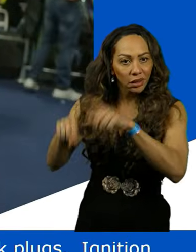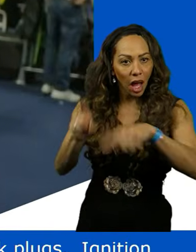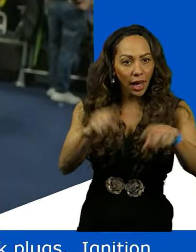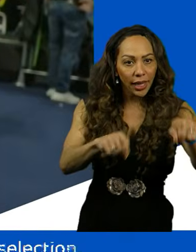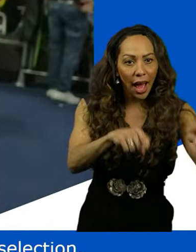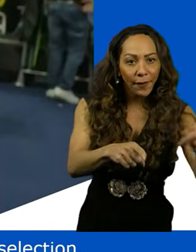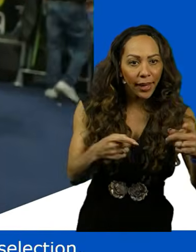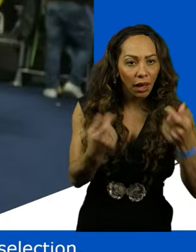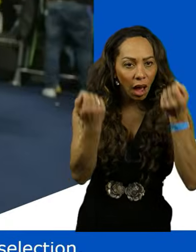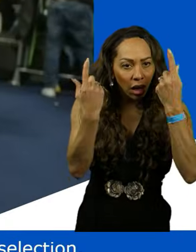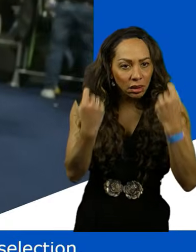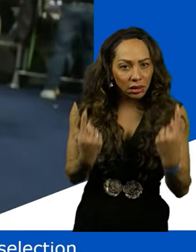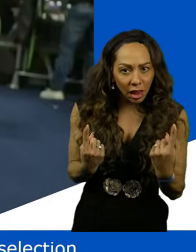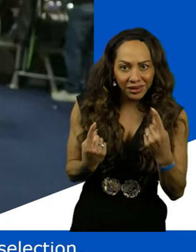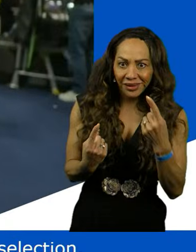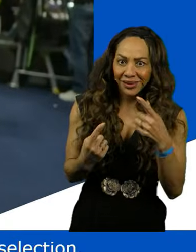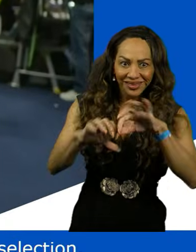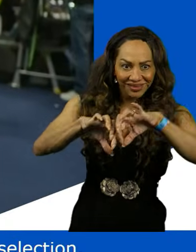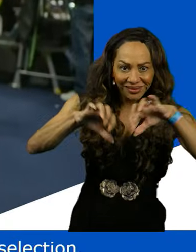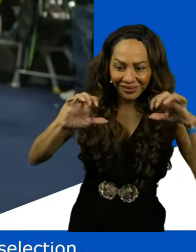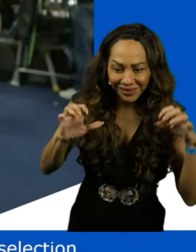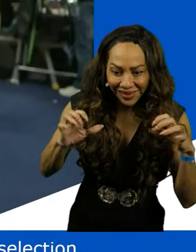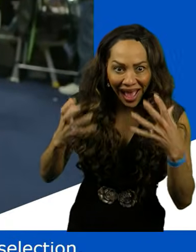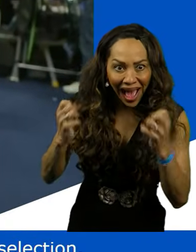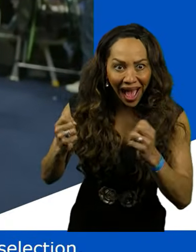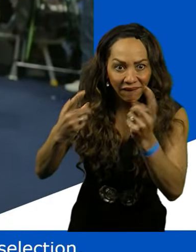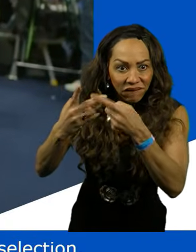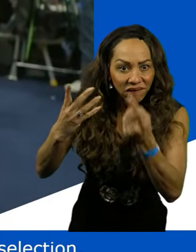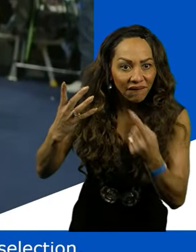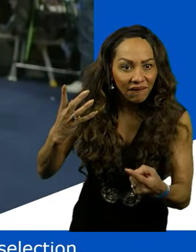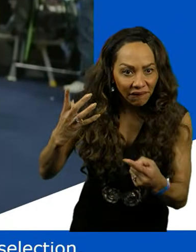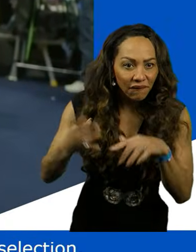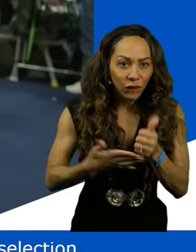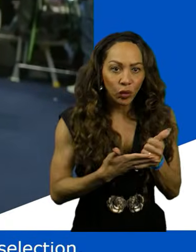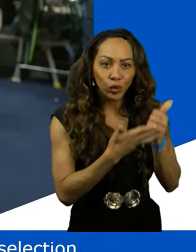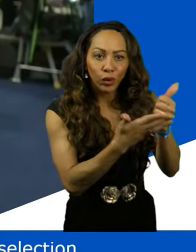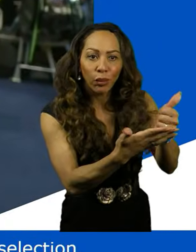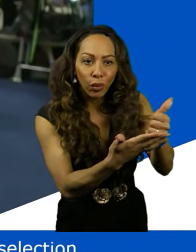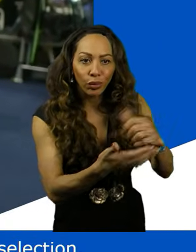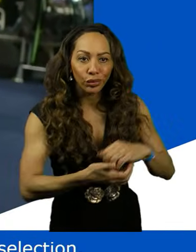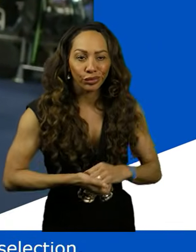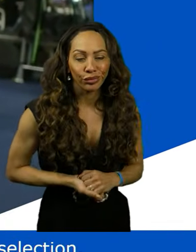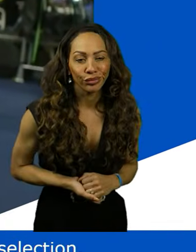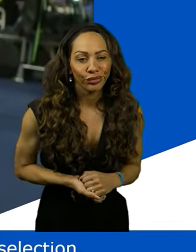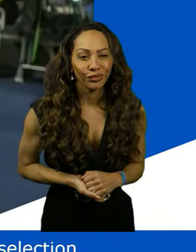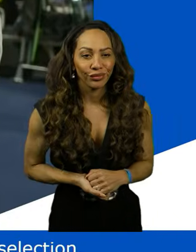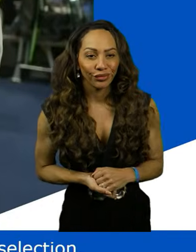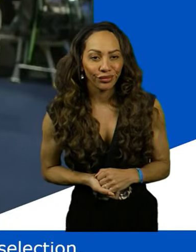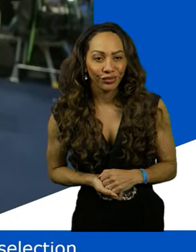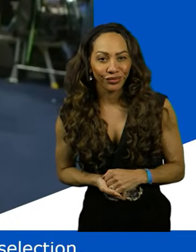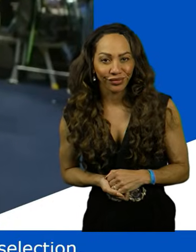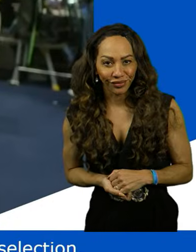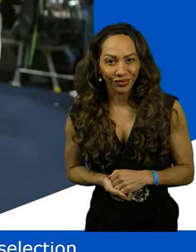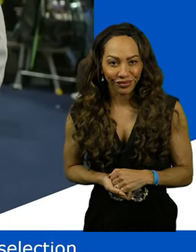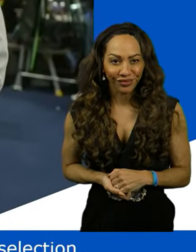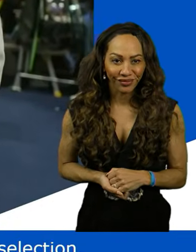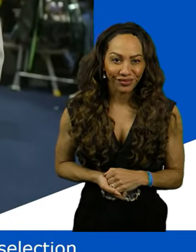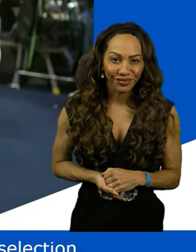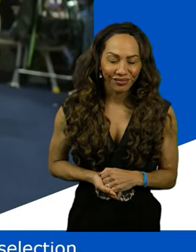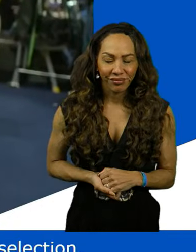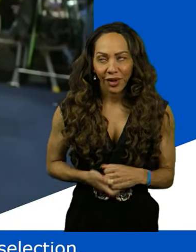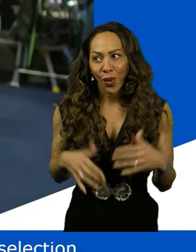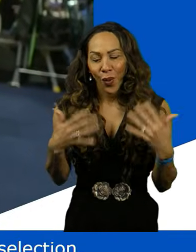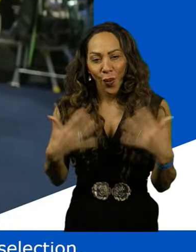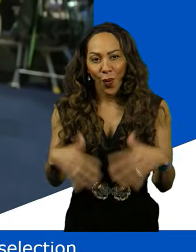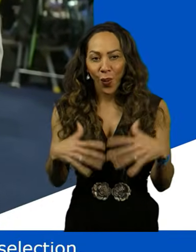view of what you have available here in terms of kit, and also the support available when you do recover our customers to their next location and where they need to go. Really,